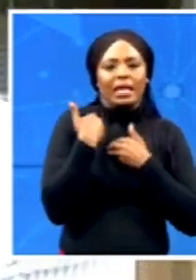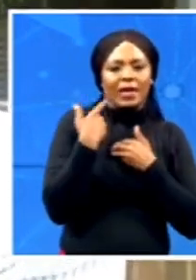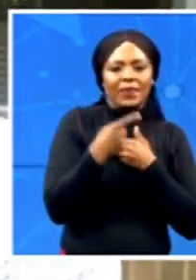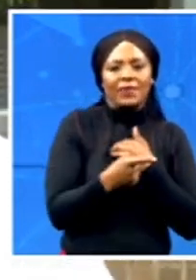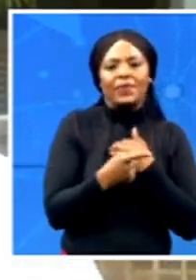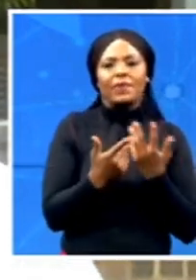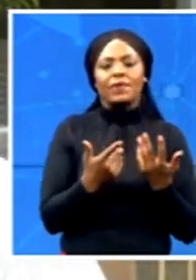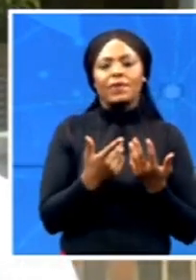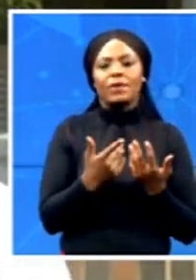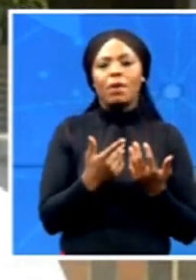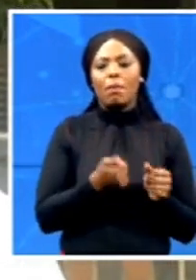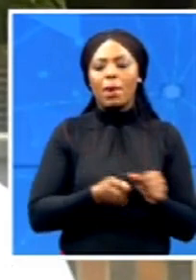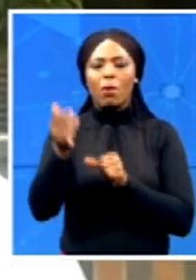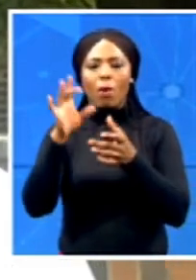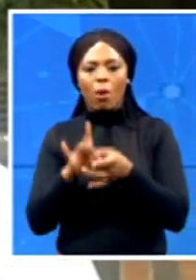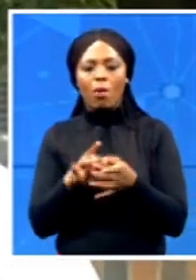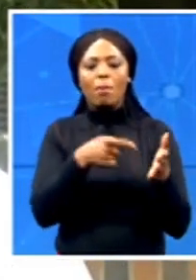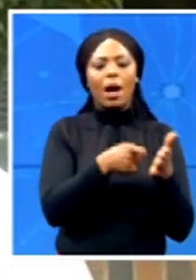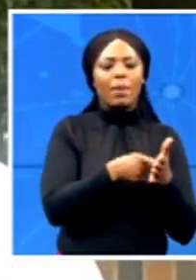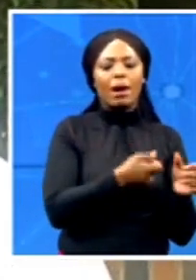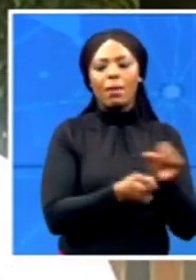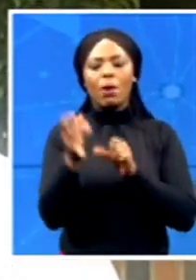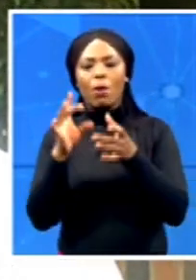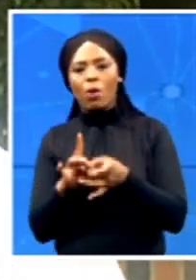it that way. Okay, thank you.